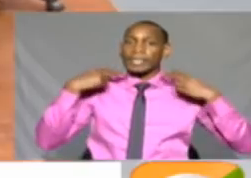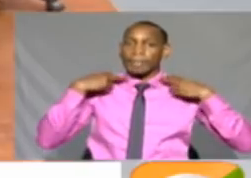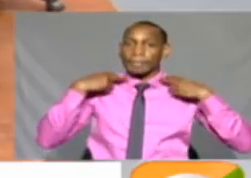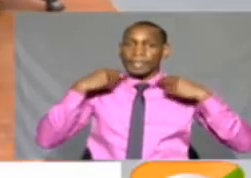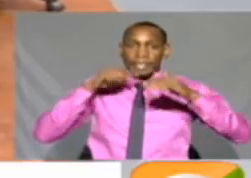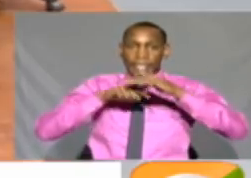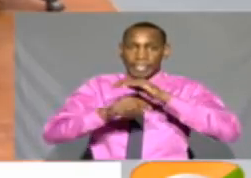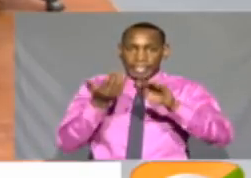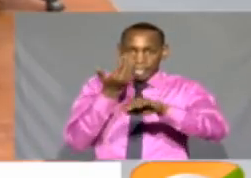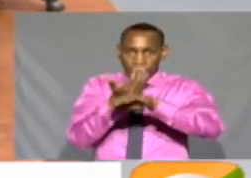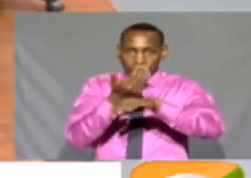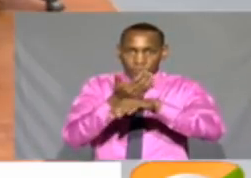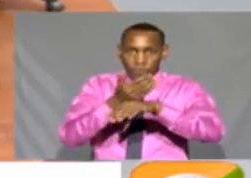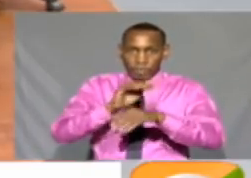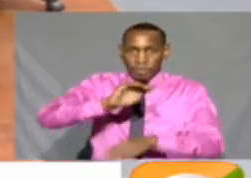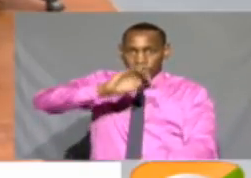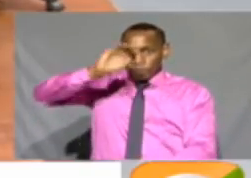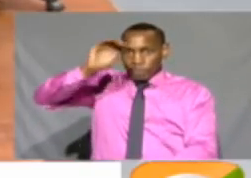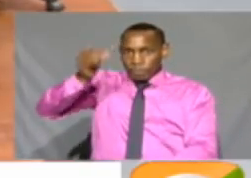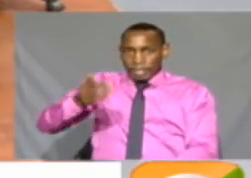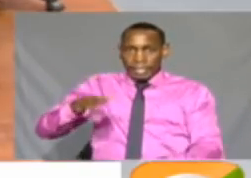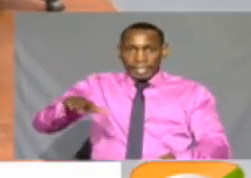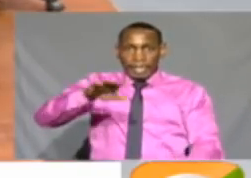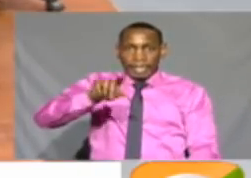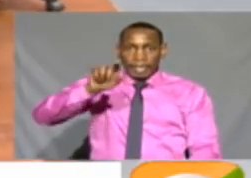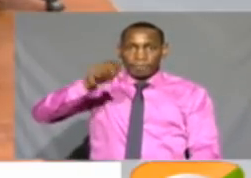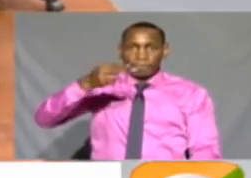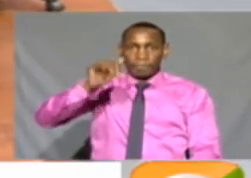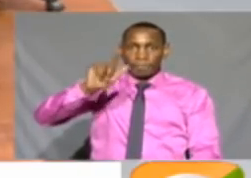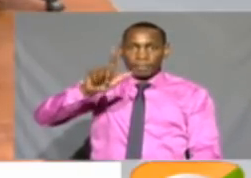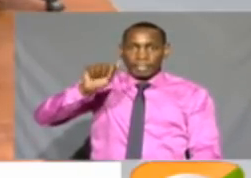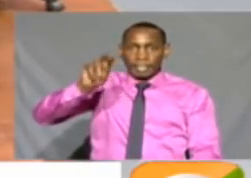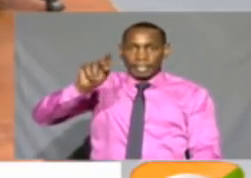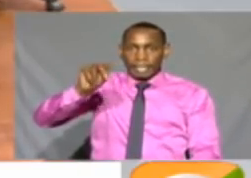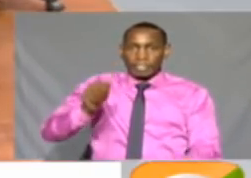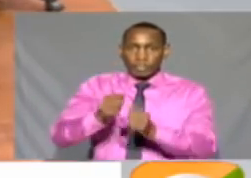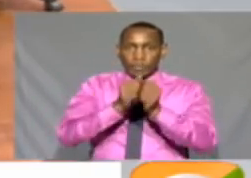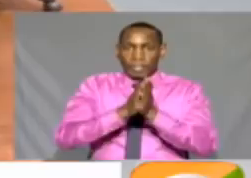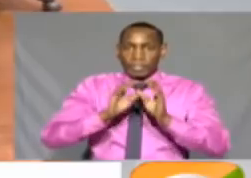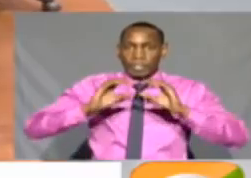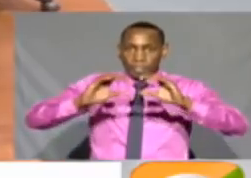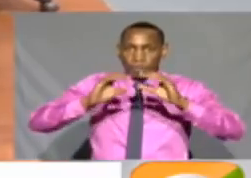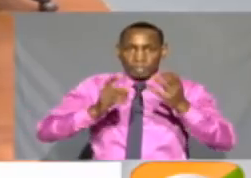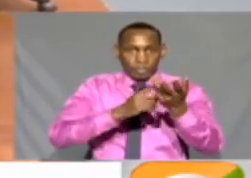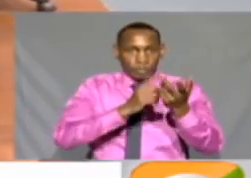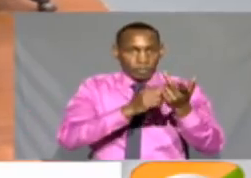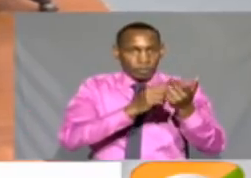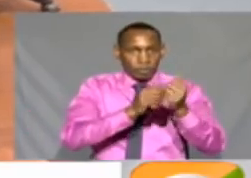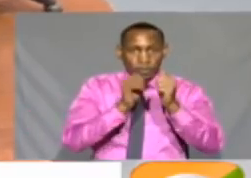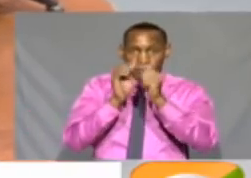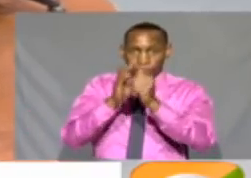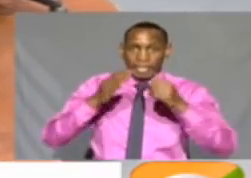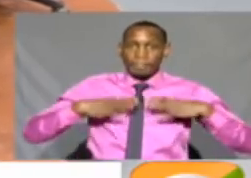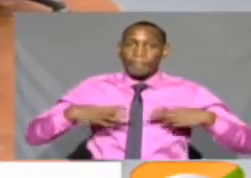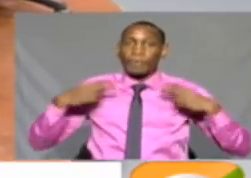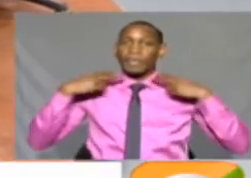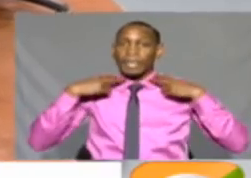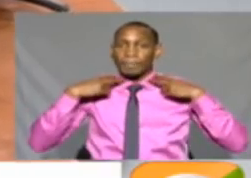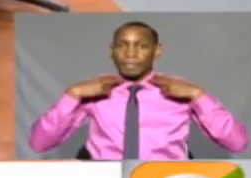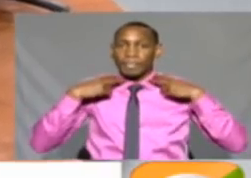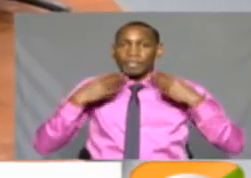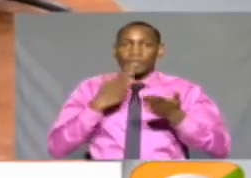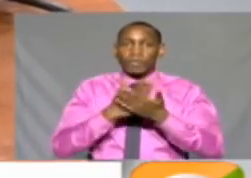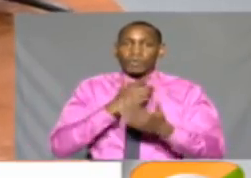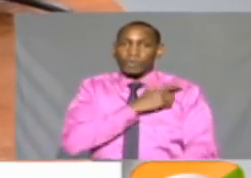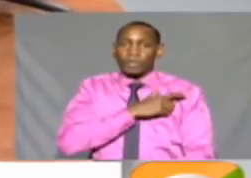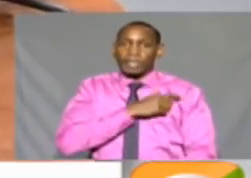cave. Thailand. In Thailand. With their coach, a total number of 14 people. They were lucky not to have